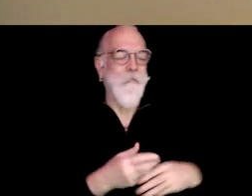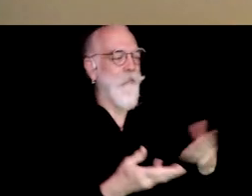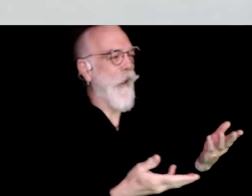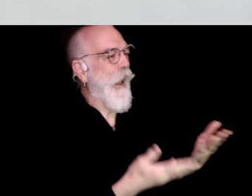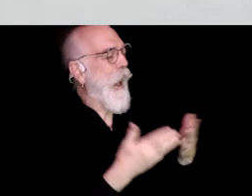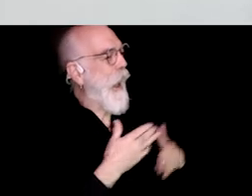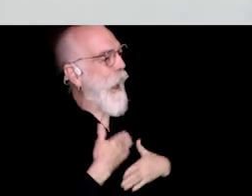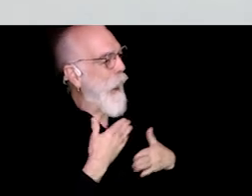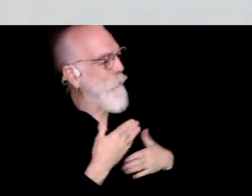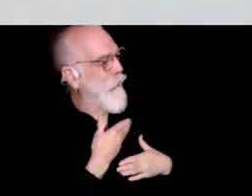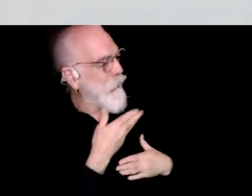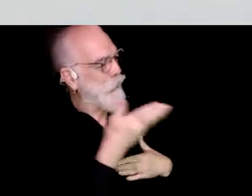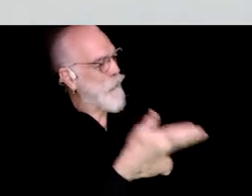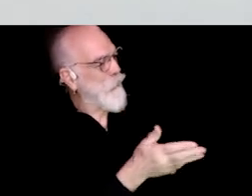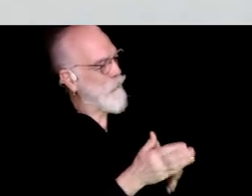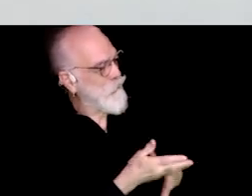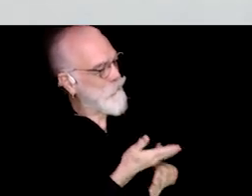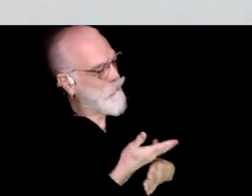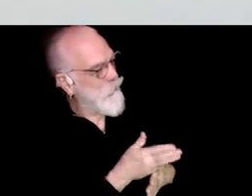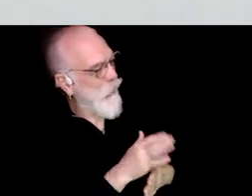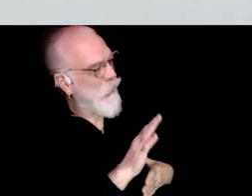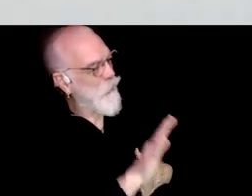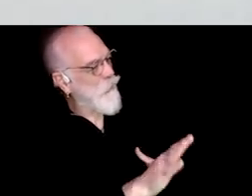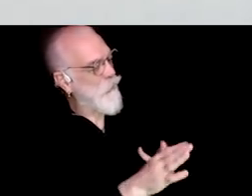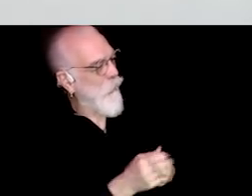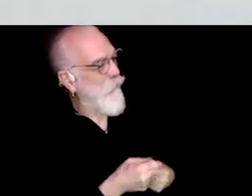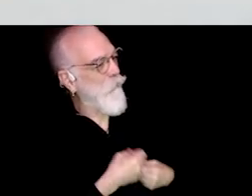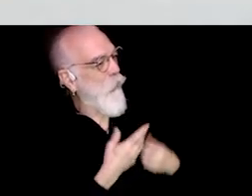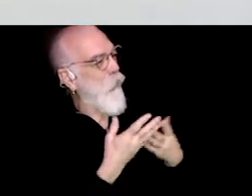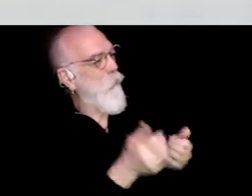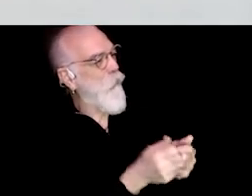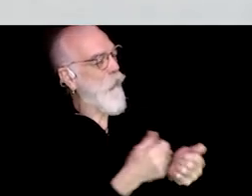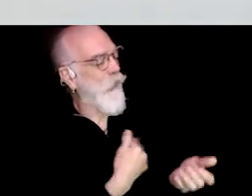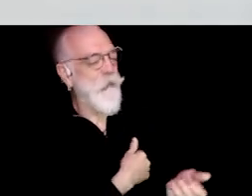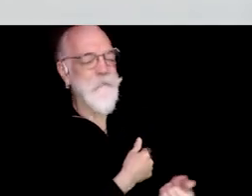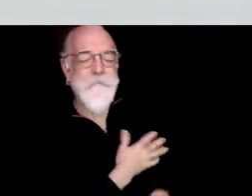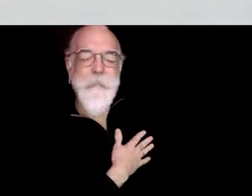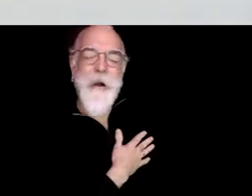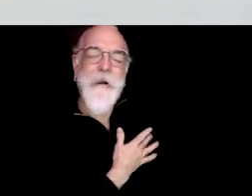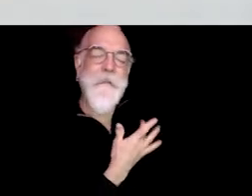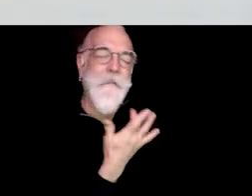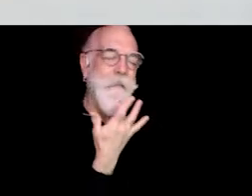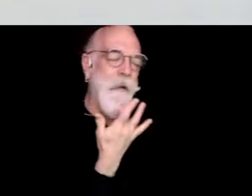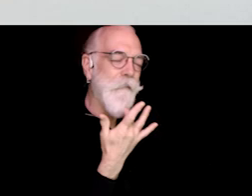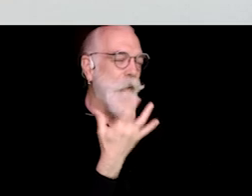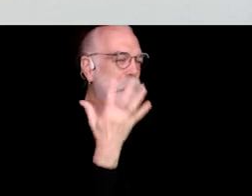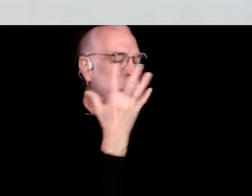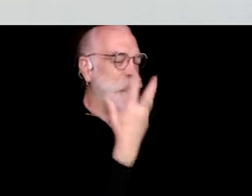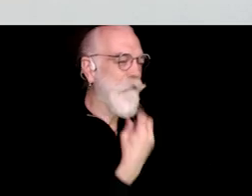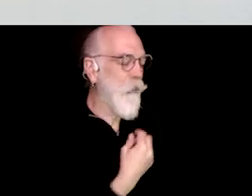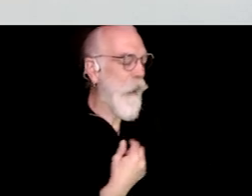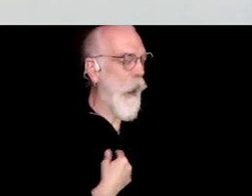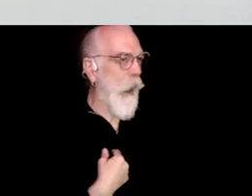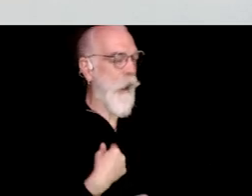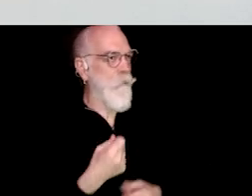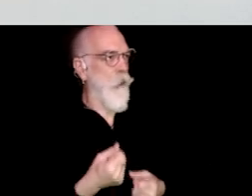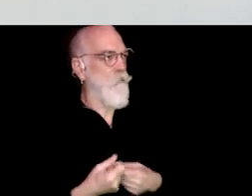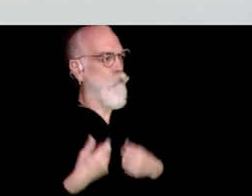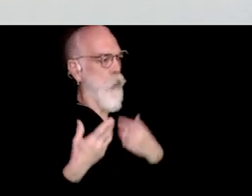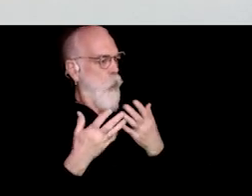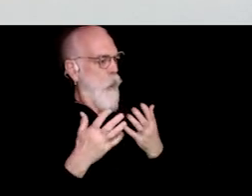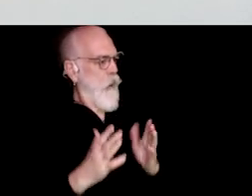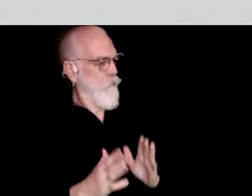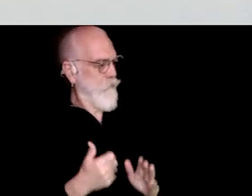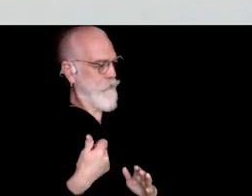I'm so happy that you shared that essay with us. That was one of my favorites. It's so beautiful. And as a poet,